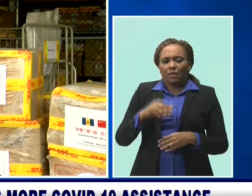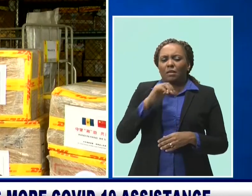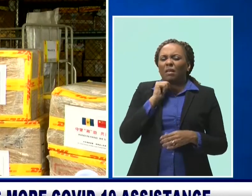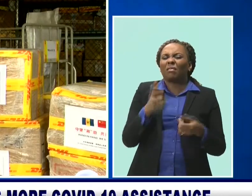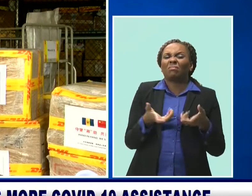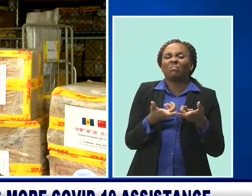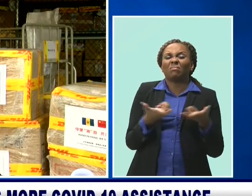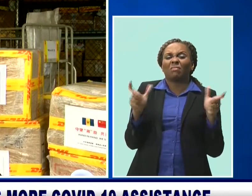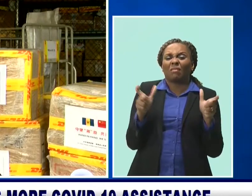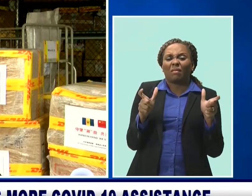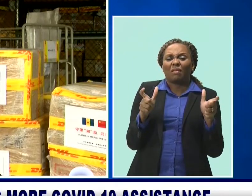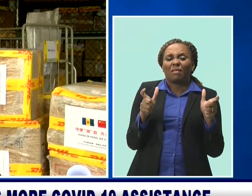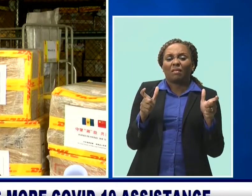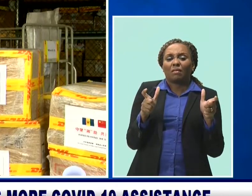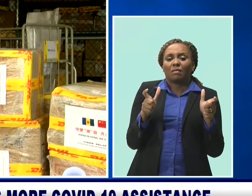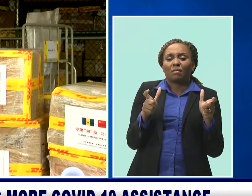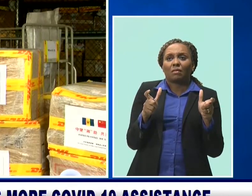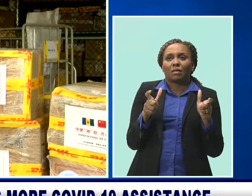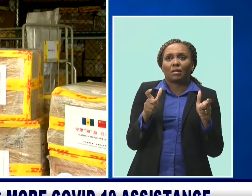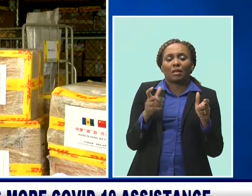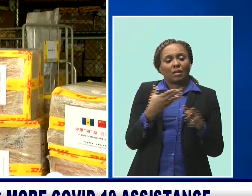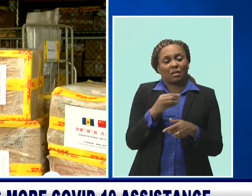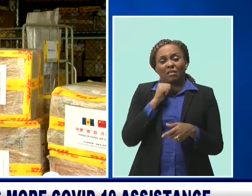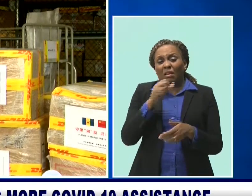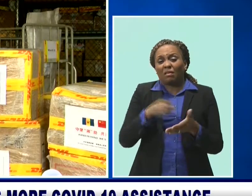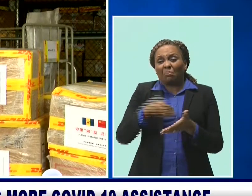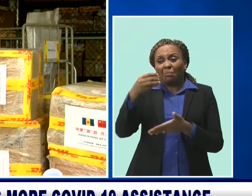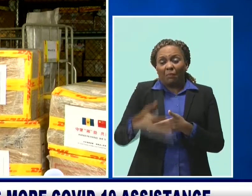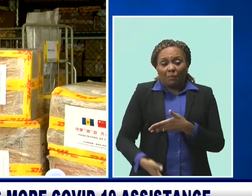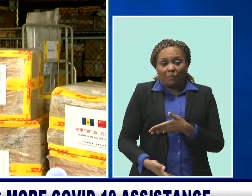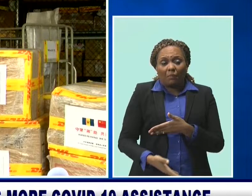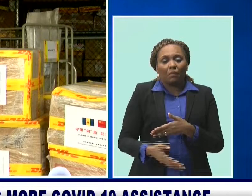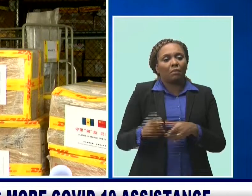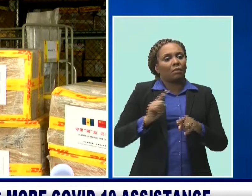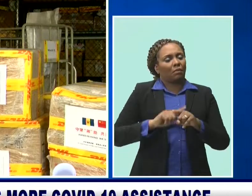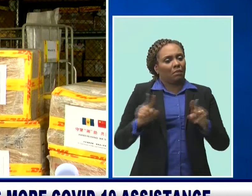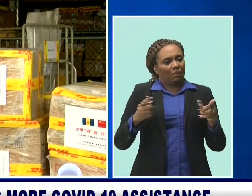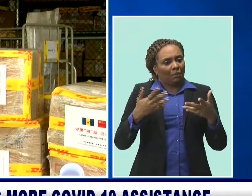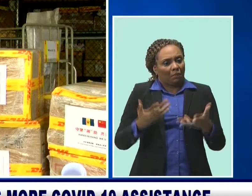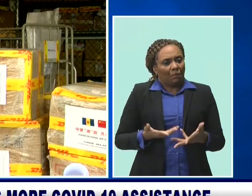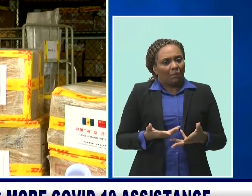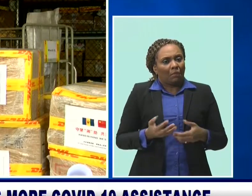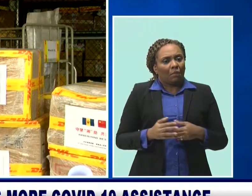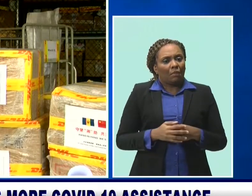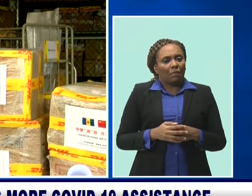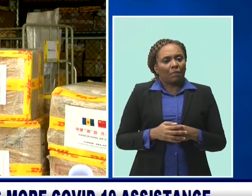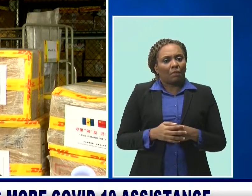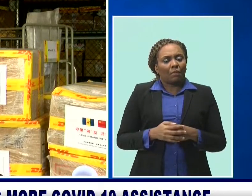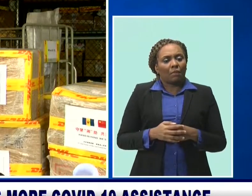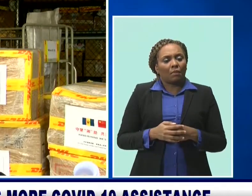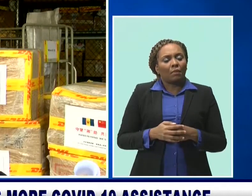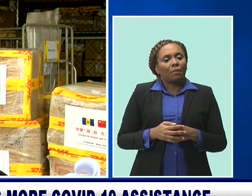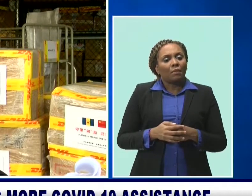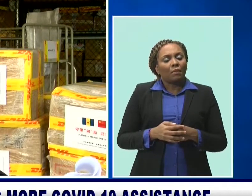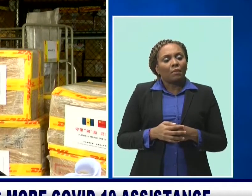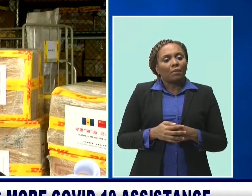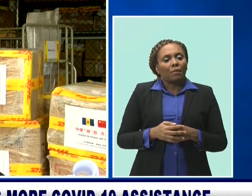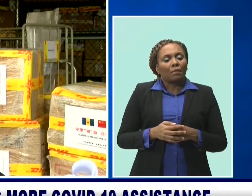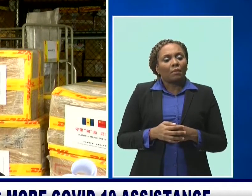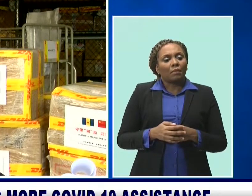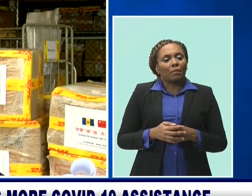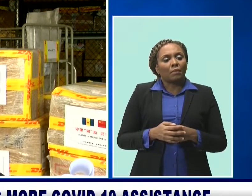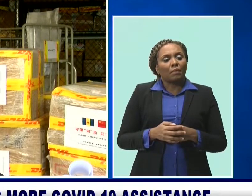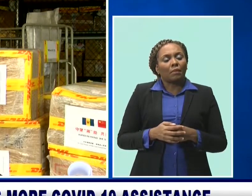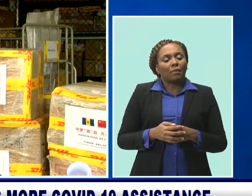size, not expensive in price, but as many medical experts told me,